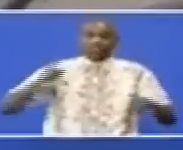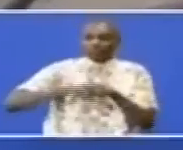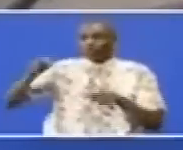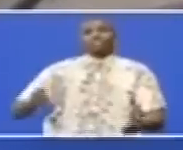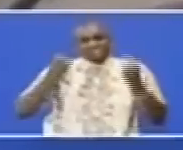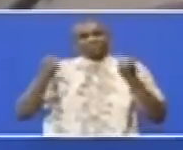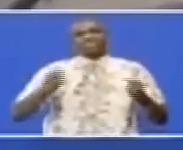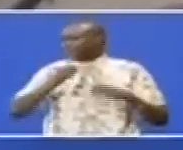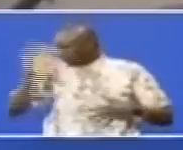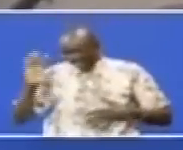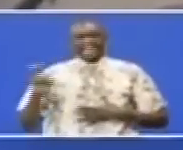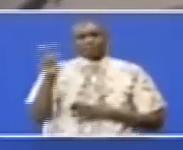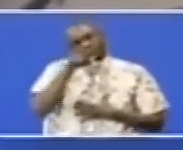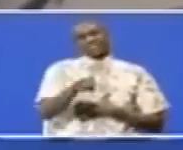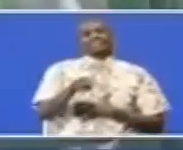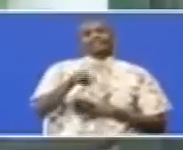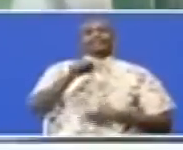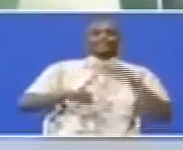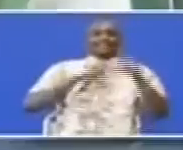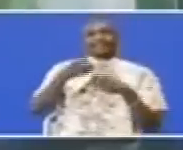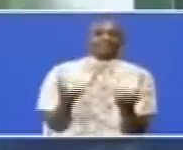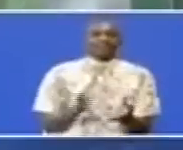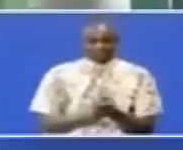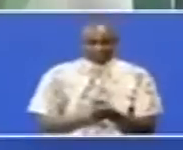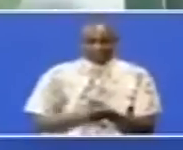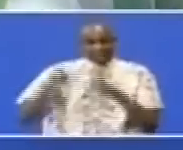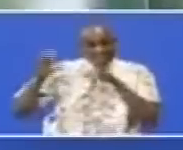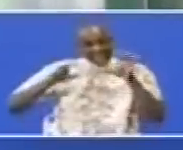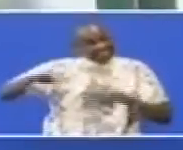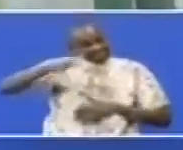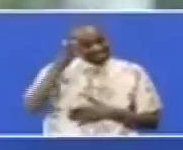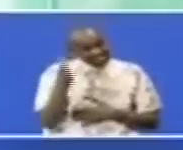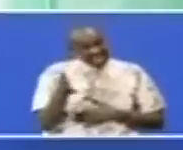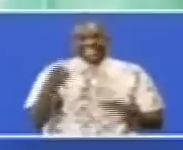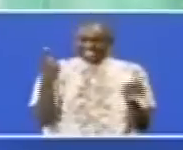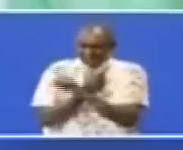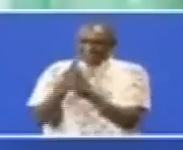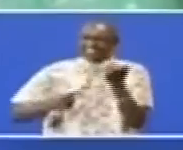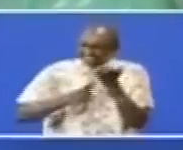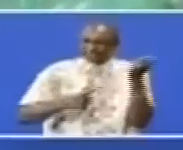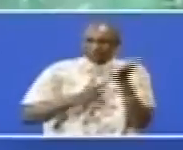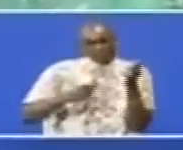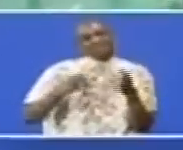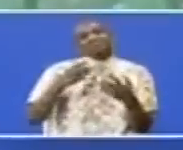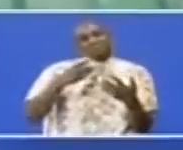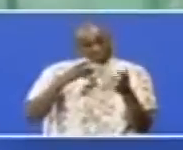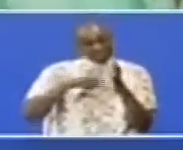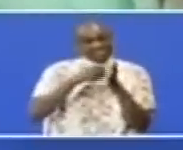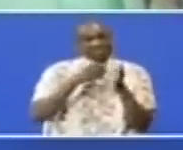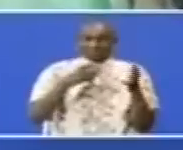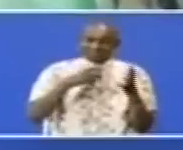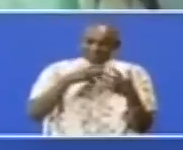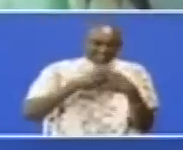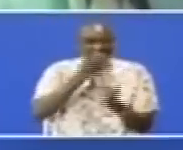kuenda gym, wanaweza tumia machine kama hii ikiwa nyumbani. In a marketplace with highly advanced washing machine features such as eco-bubble and jet